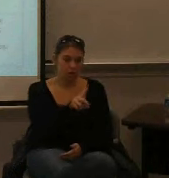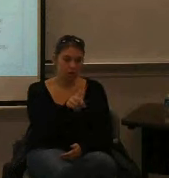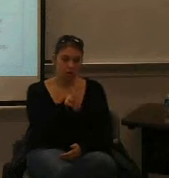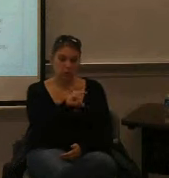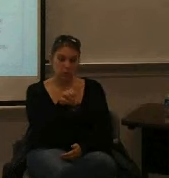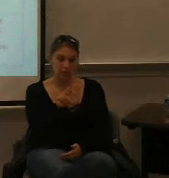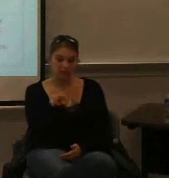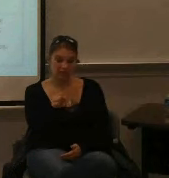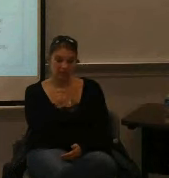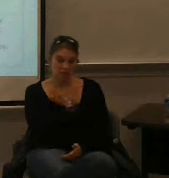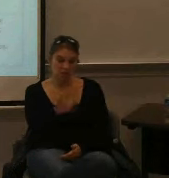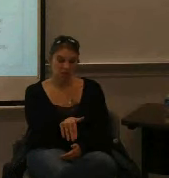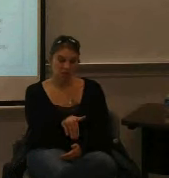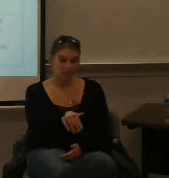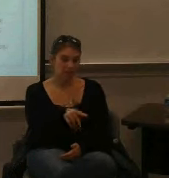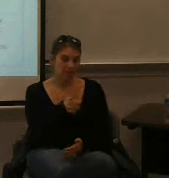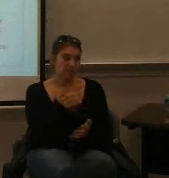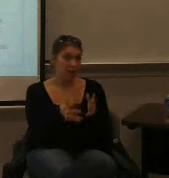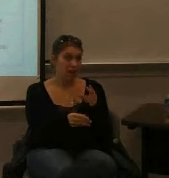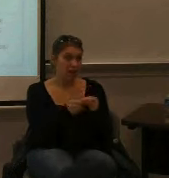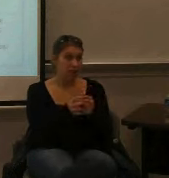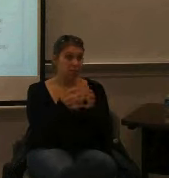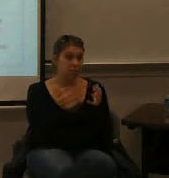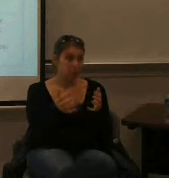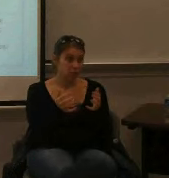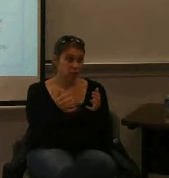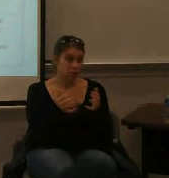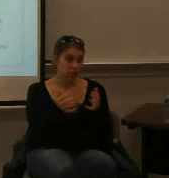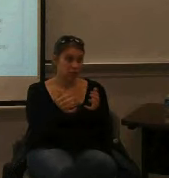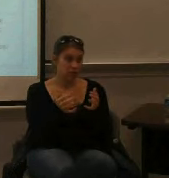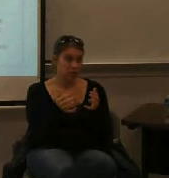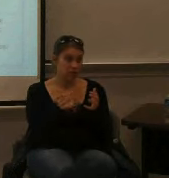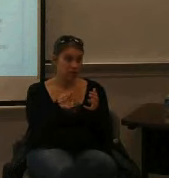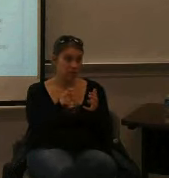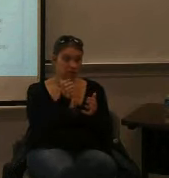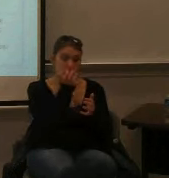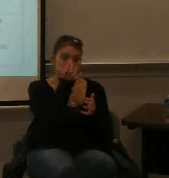in there. And so what they'll do is they'll add they'll say, oh, I'll just add a whole bunch of these grass carp.